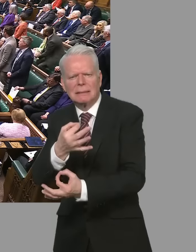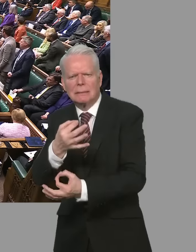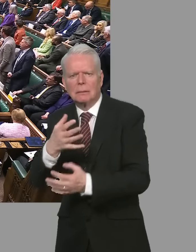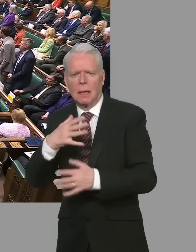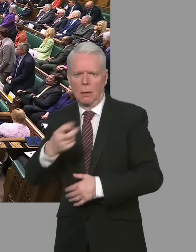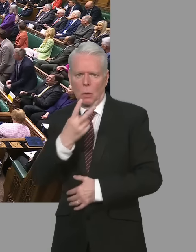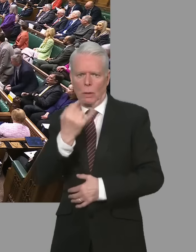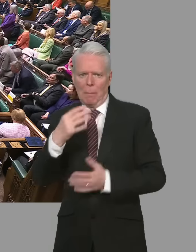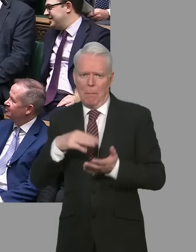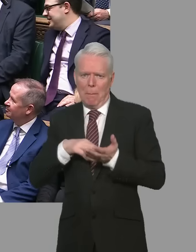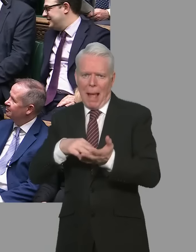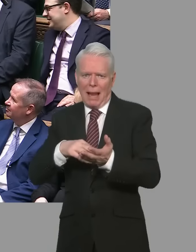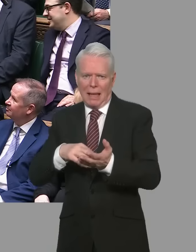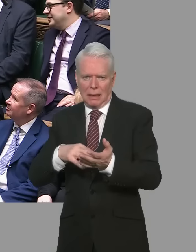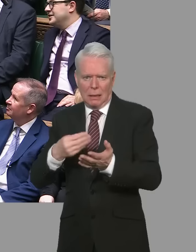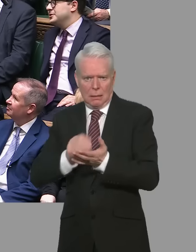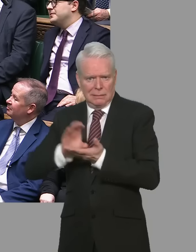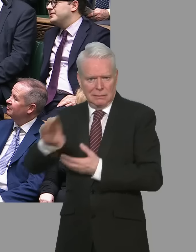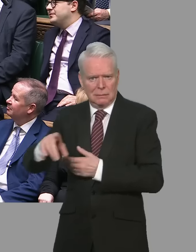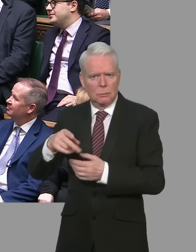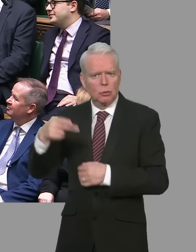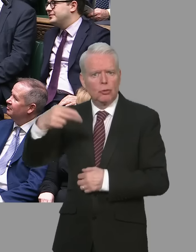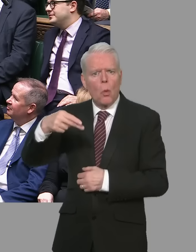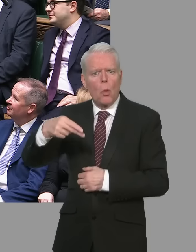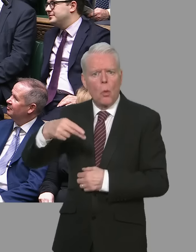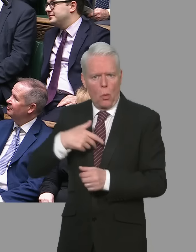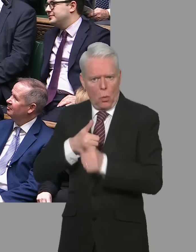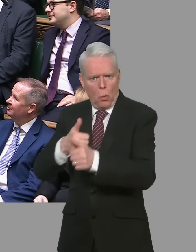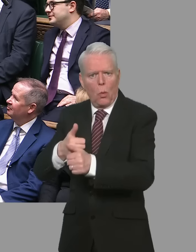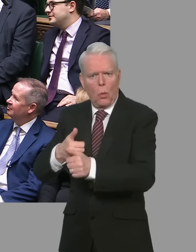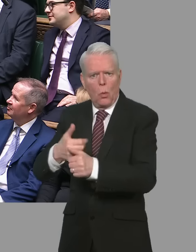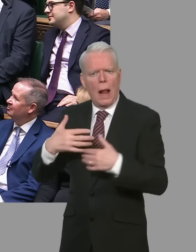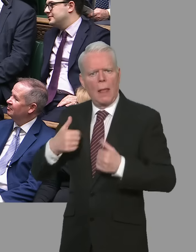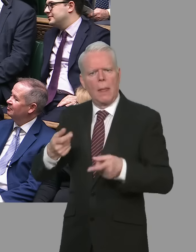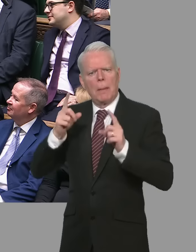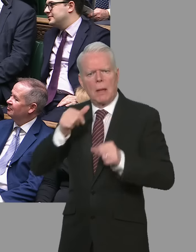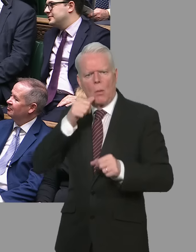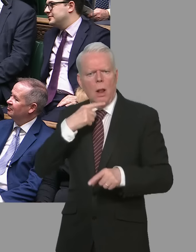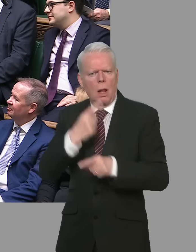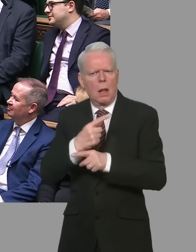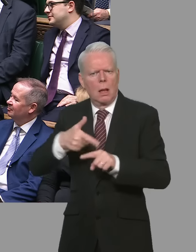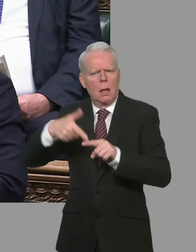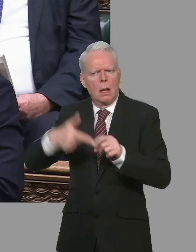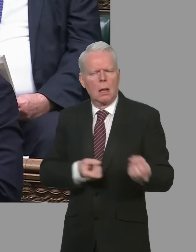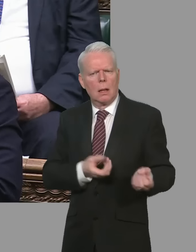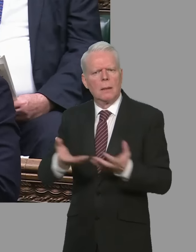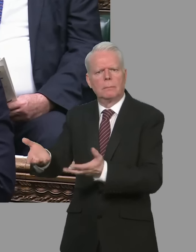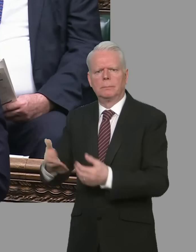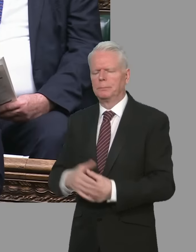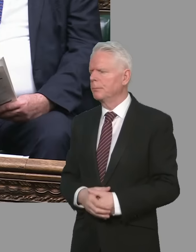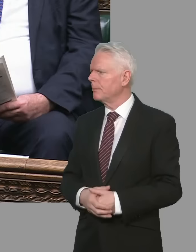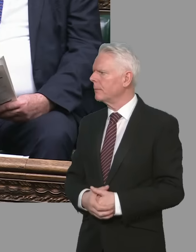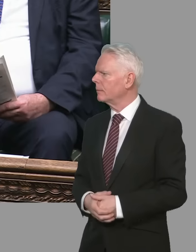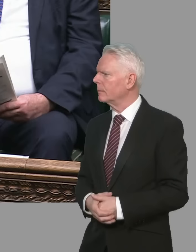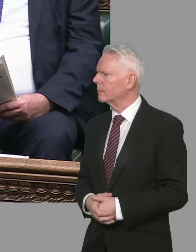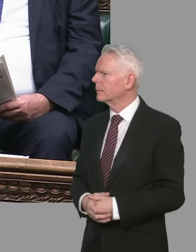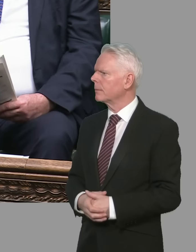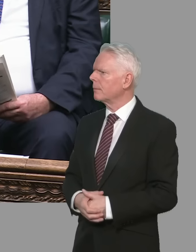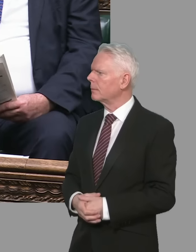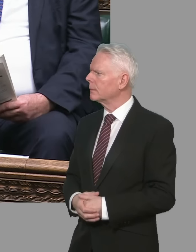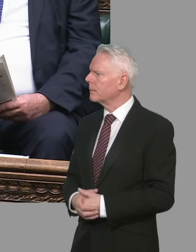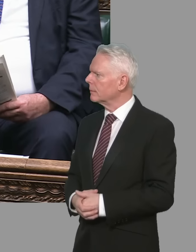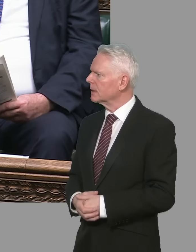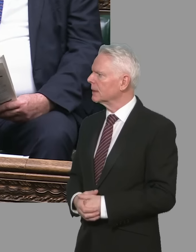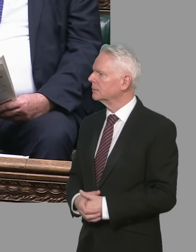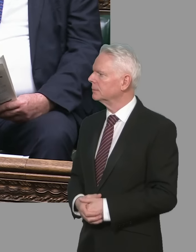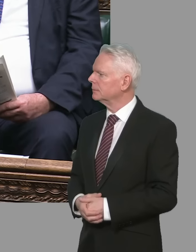Thank you very much, Mr. Speaker. And as we move towards the Easter recess, I'm sure the Prime Minister's thoughts are turning to the miracle of